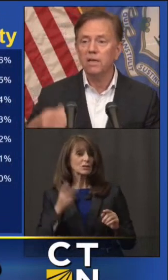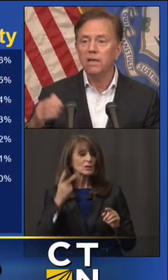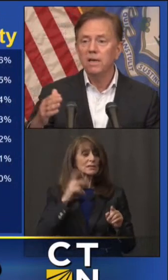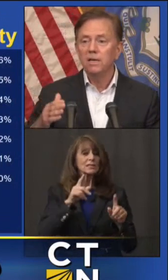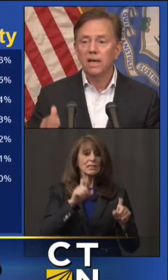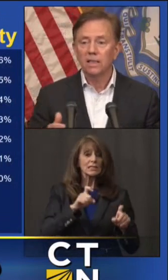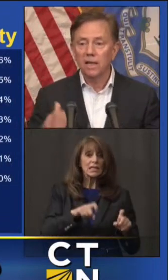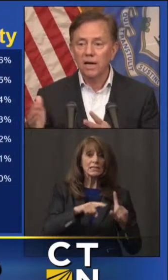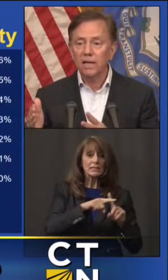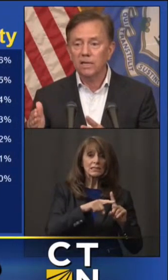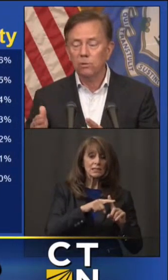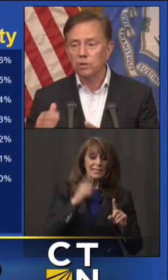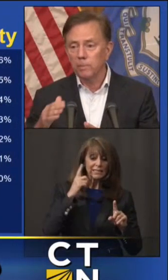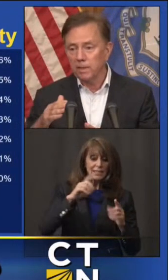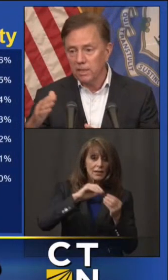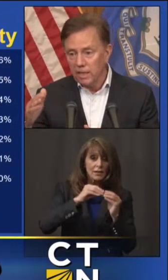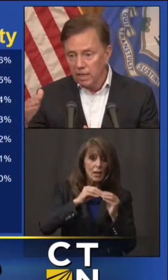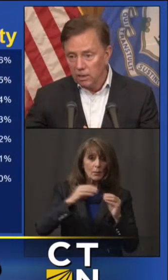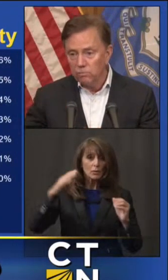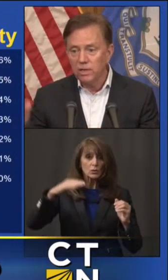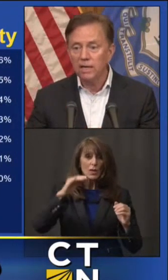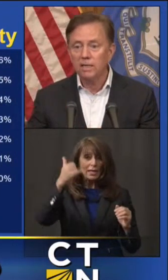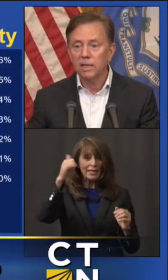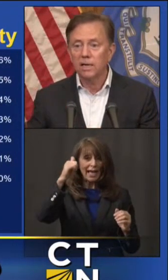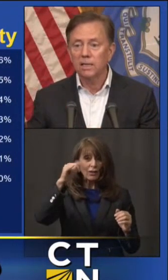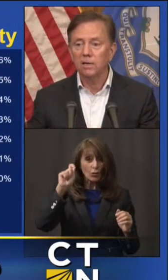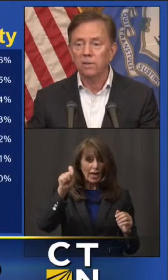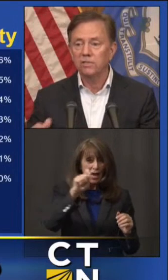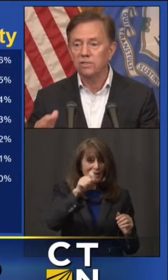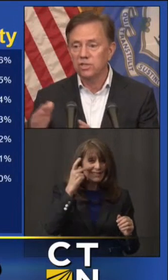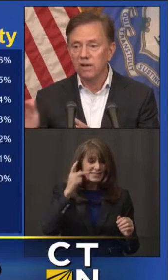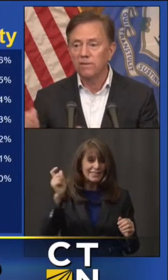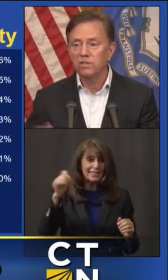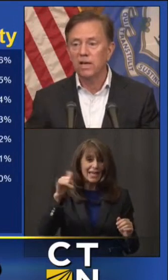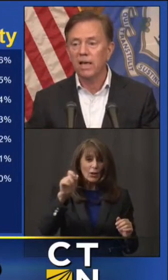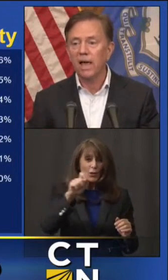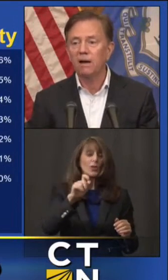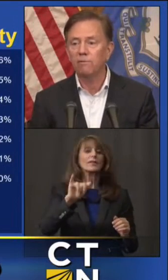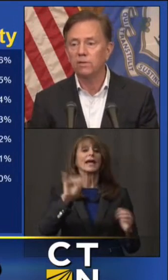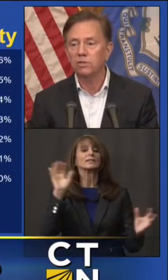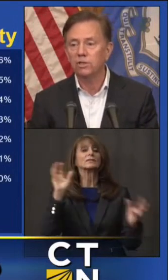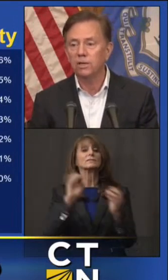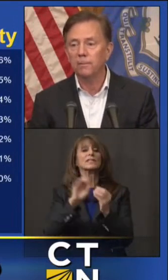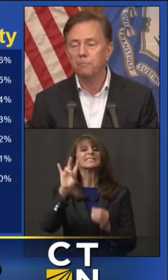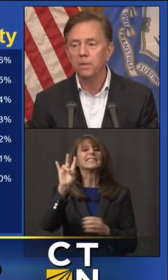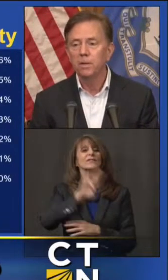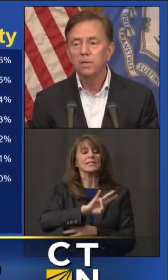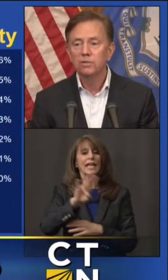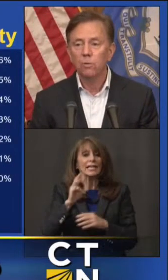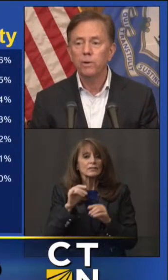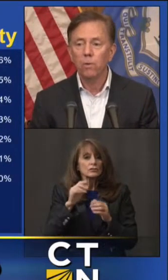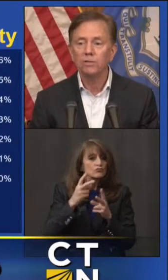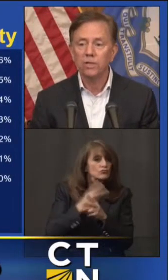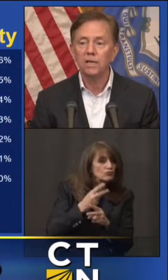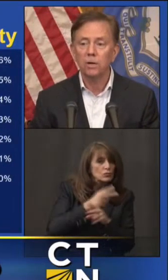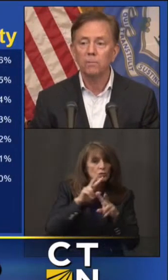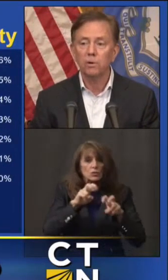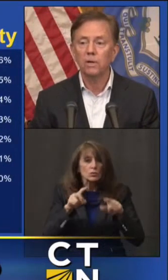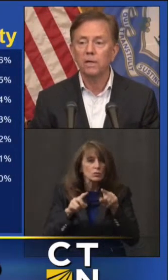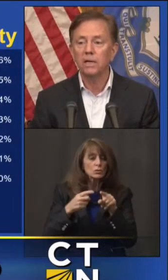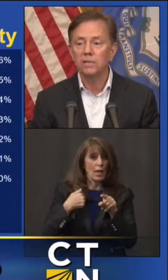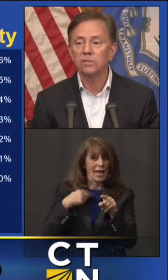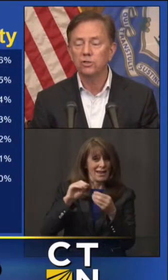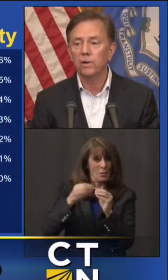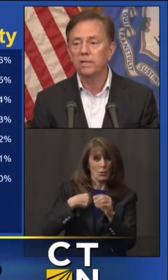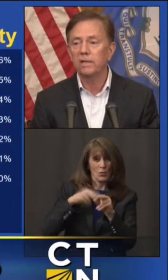positivity. That line I told you about, the yellow dotted line there, that's the 7-day average. So we watch that number.